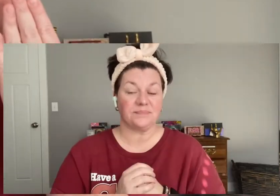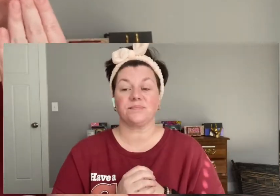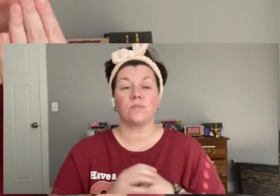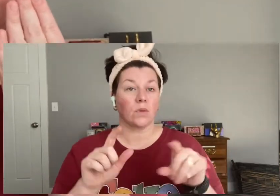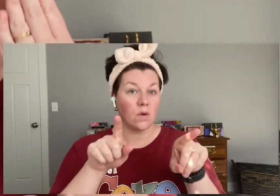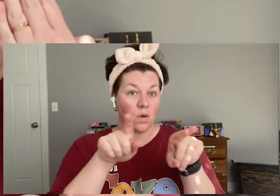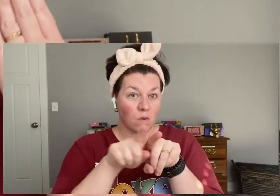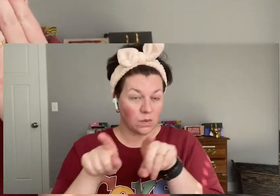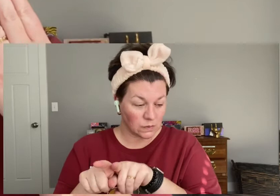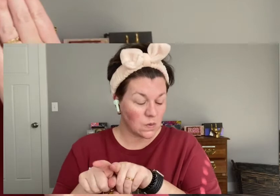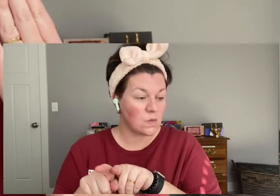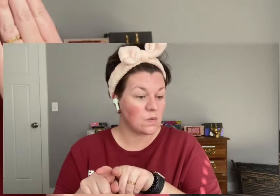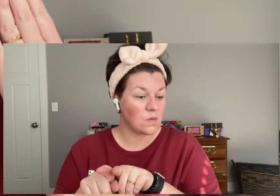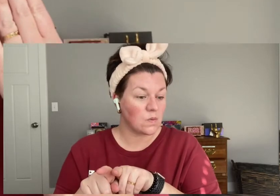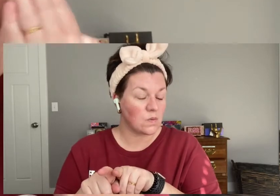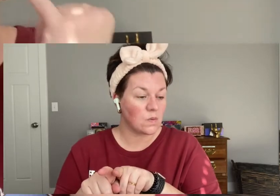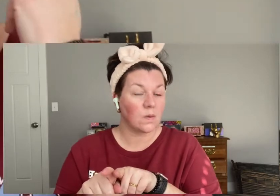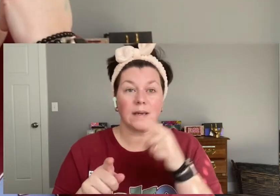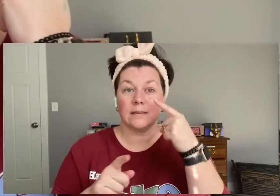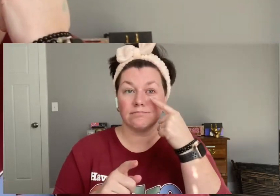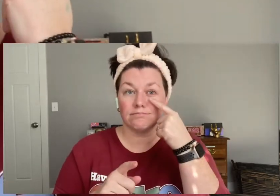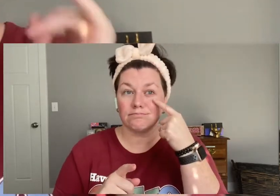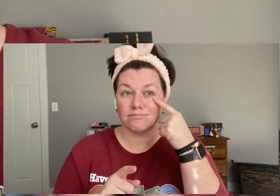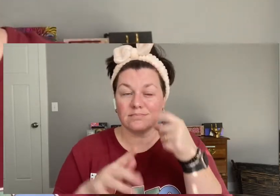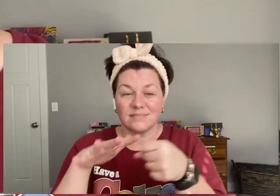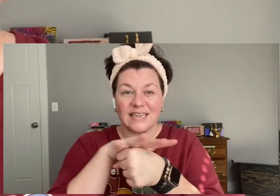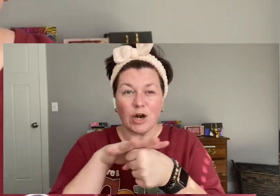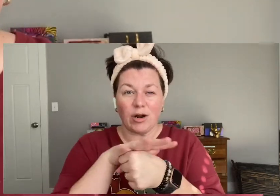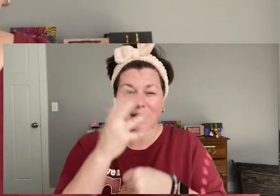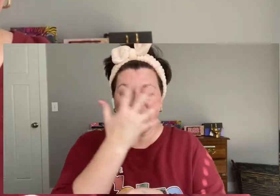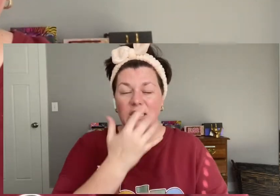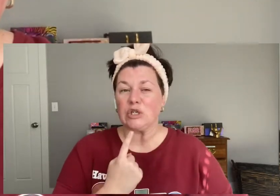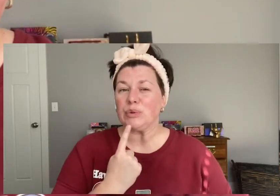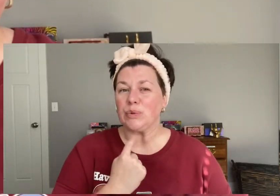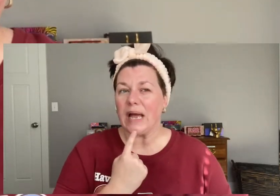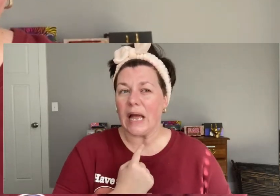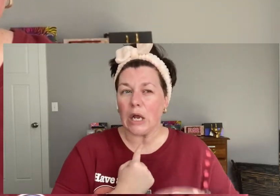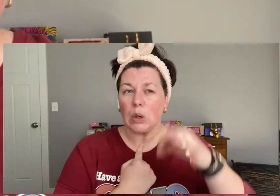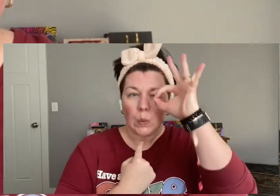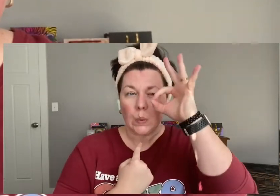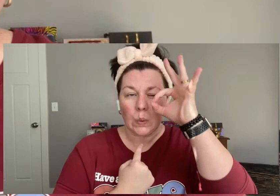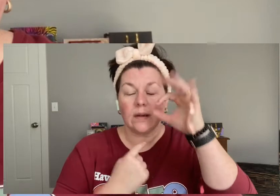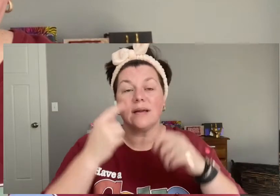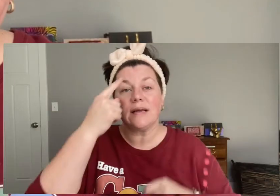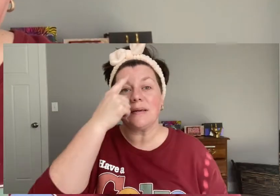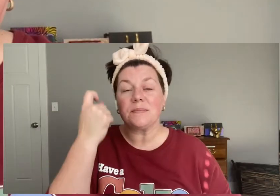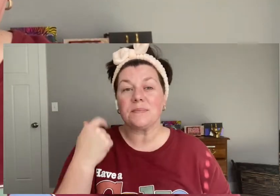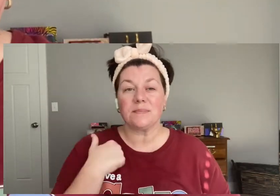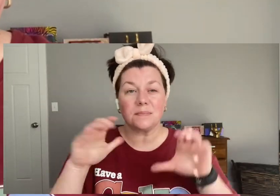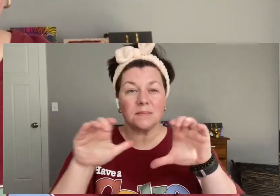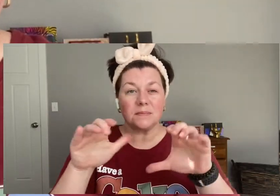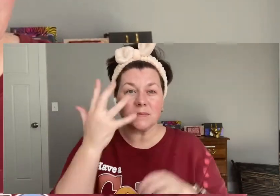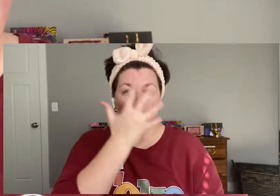ignore the redness that is happening on this eye. I just posted a look on my